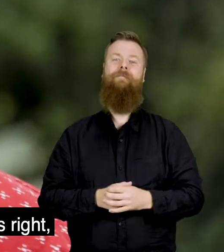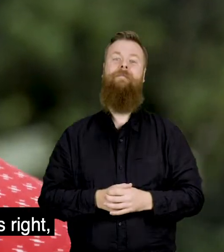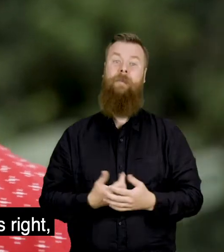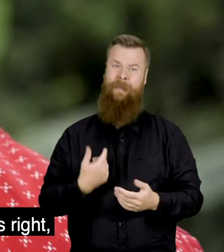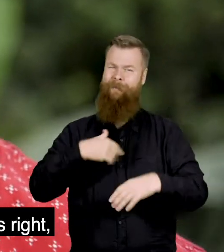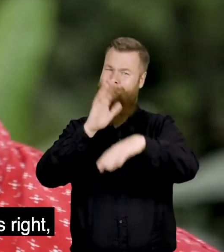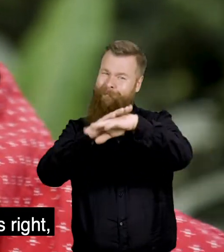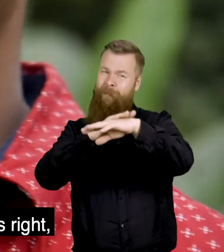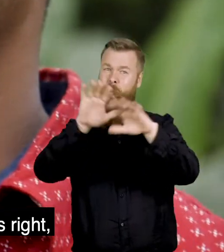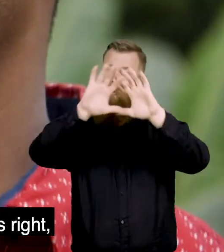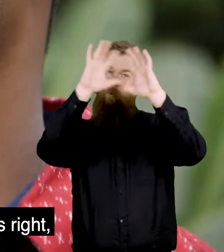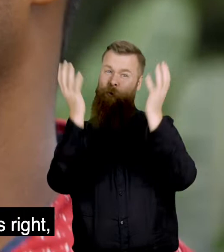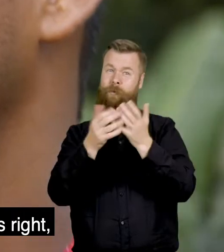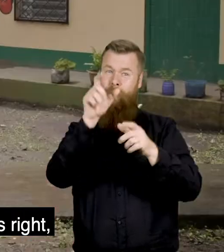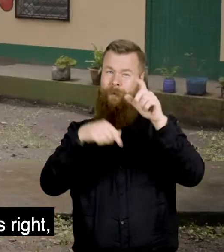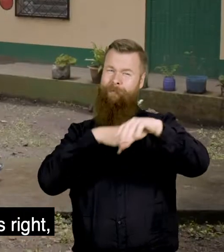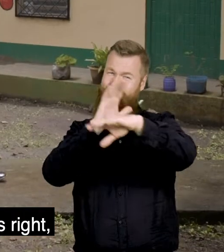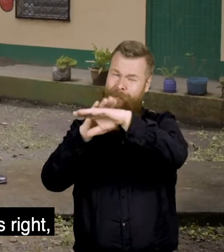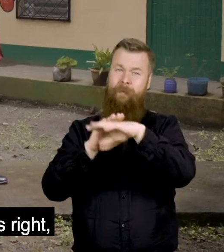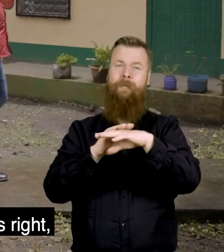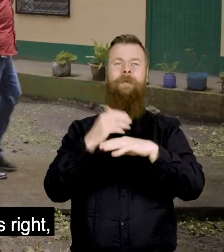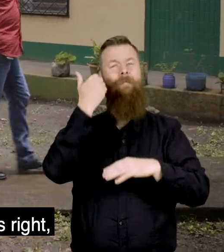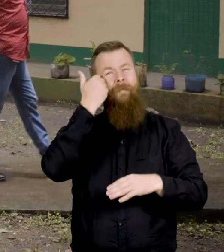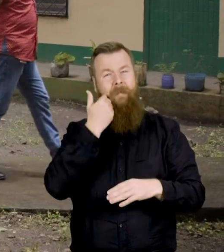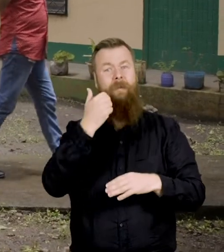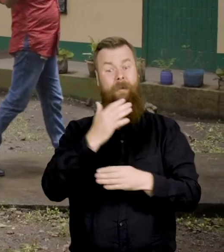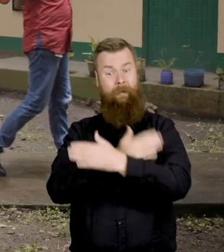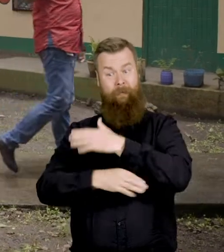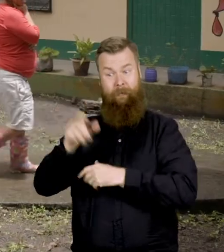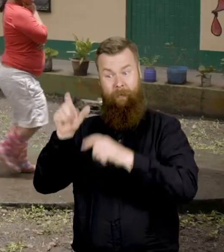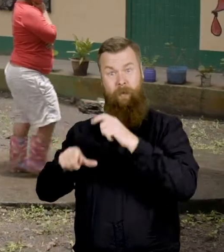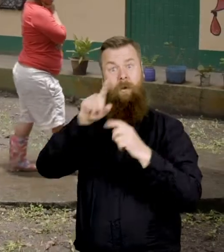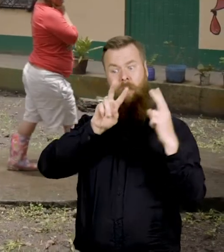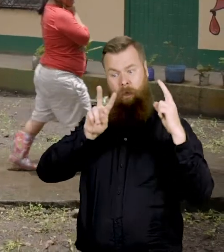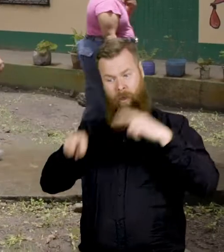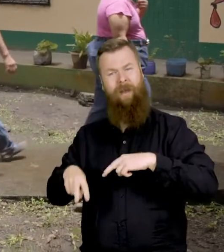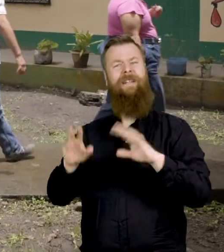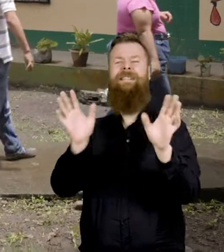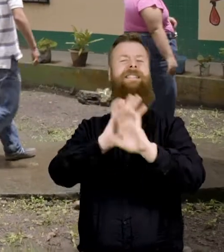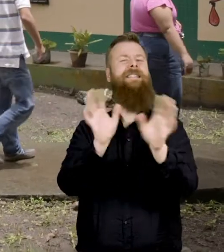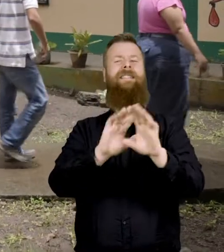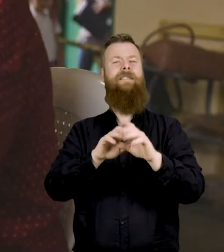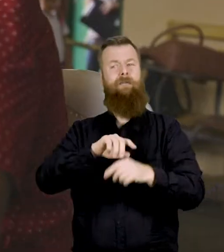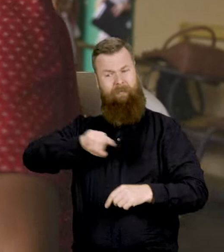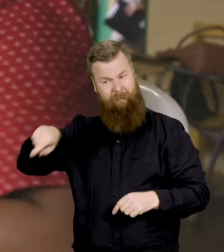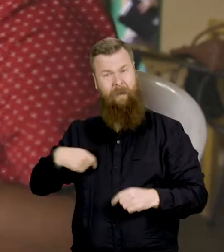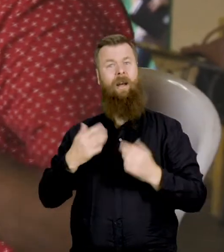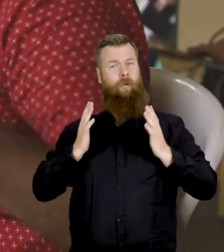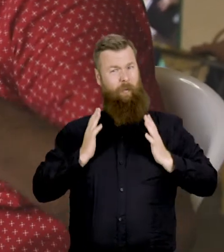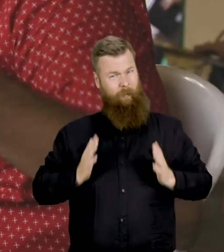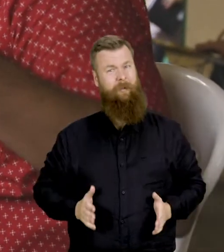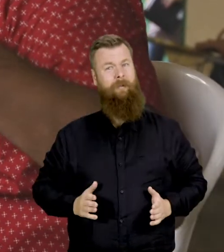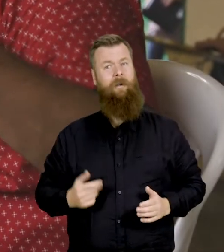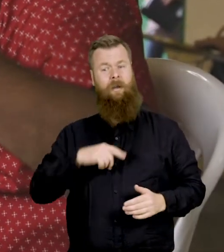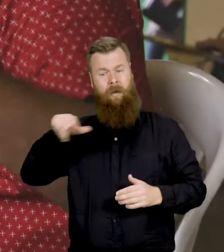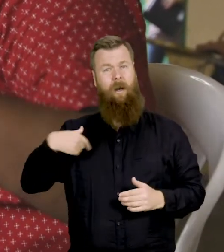My message to the world would be, please treat us right. People with disabilities, I think you need to understand we are